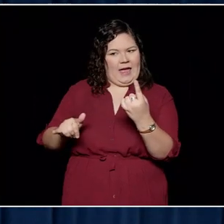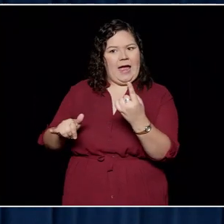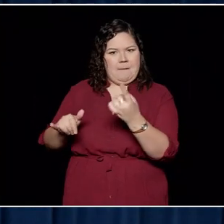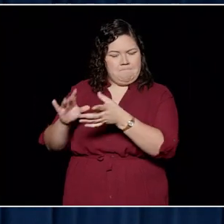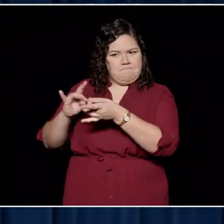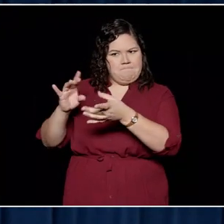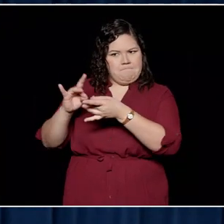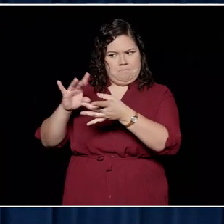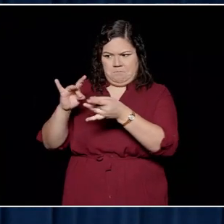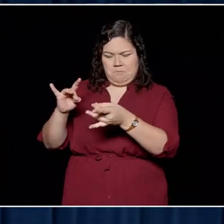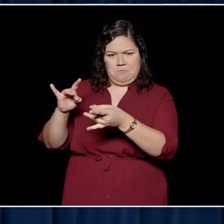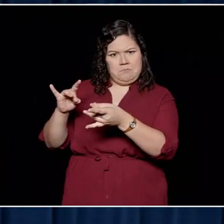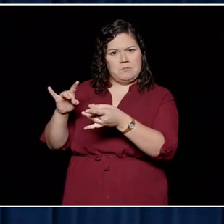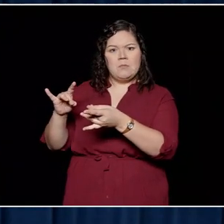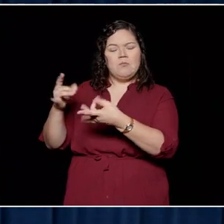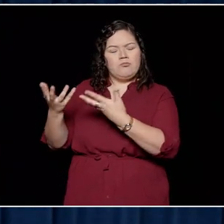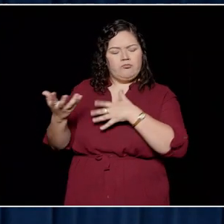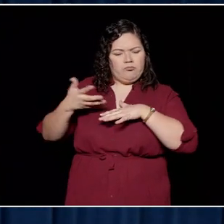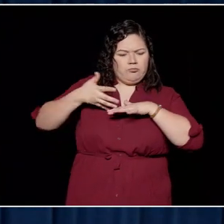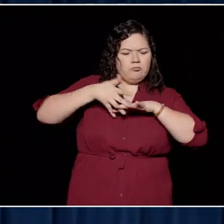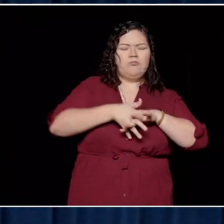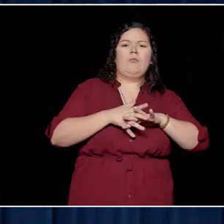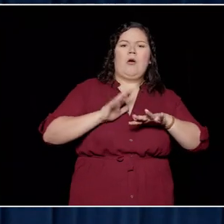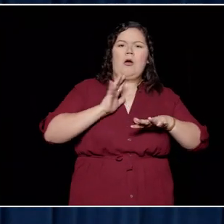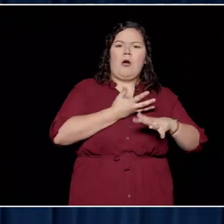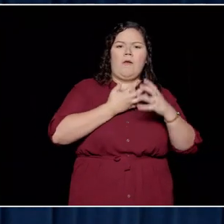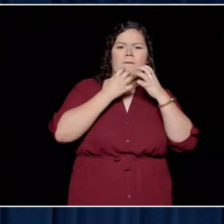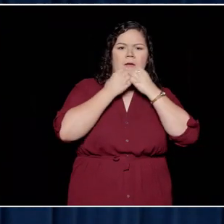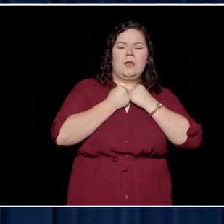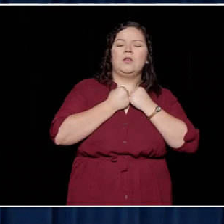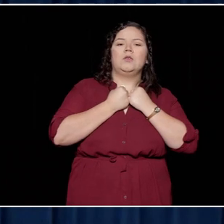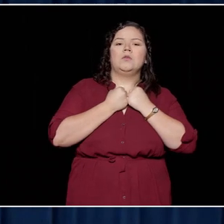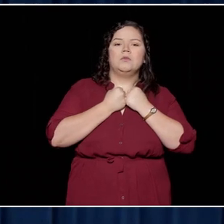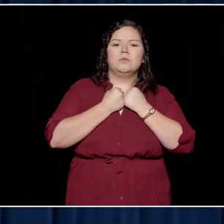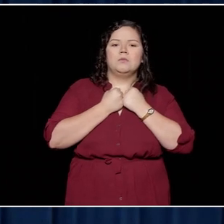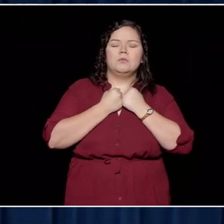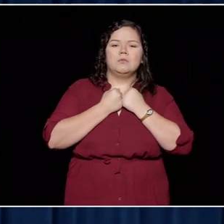embedded into the collective DNA of this institution.